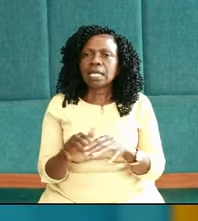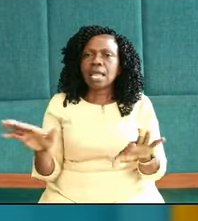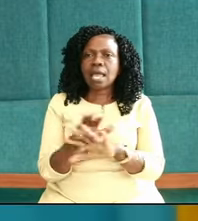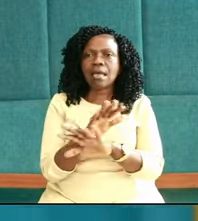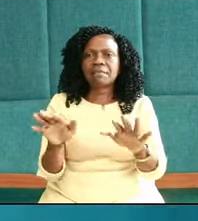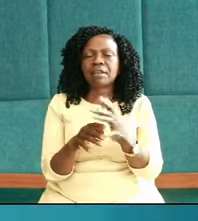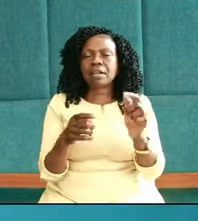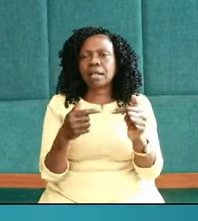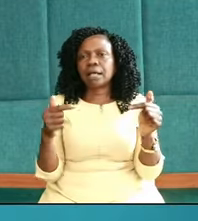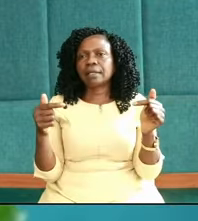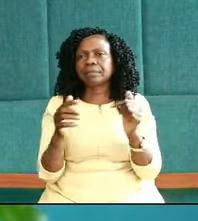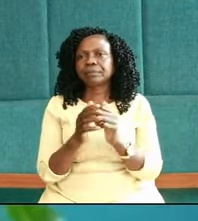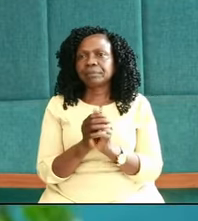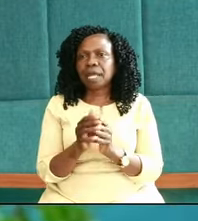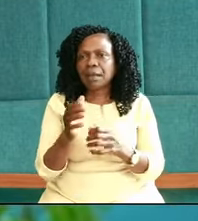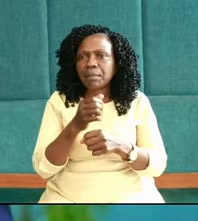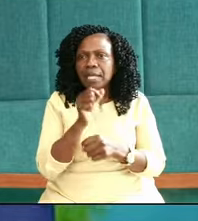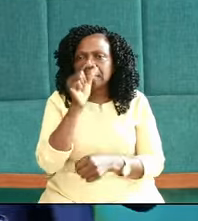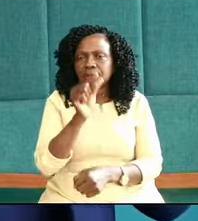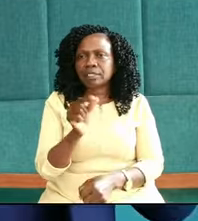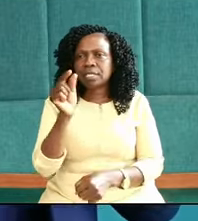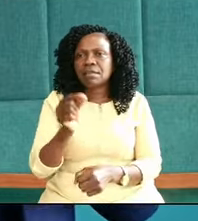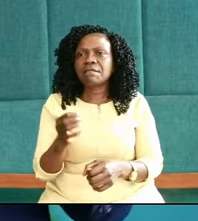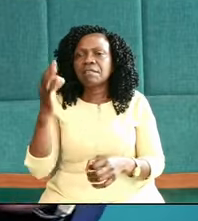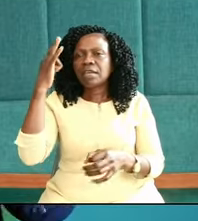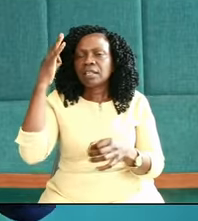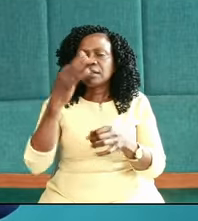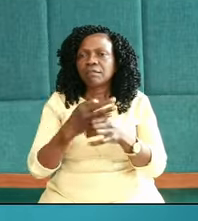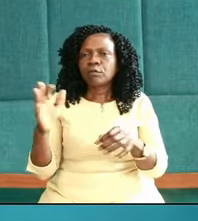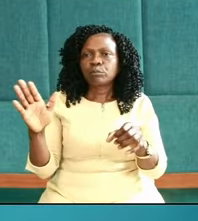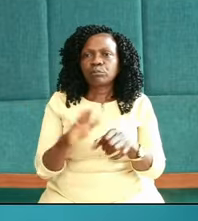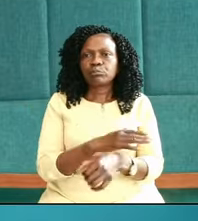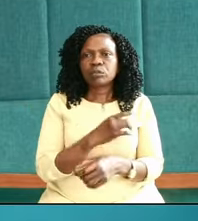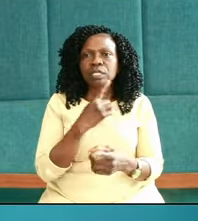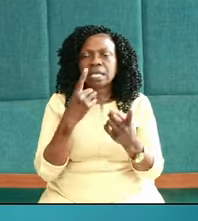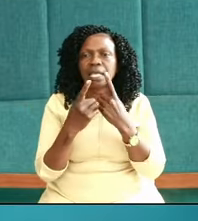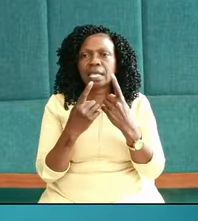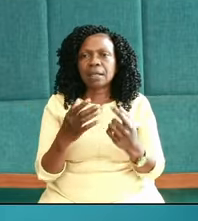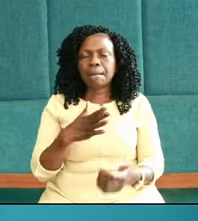make each and every faithful saying to be mine.